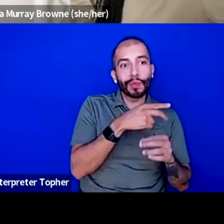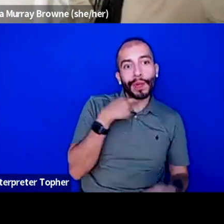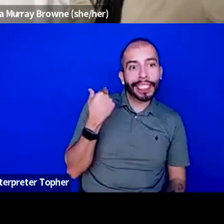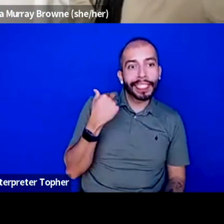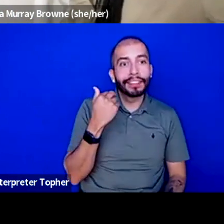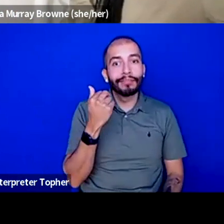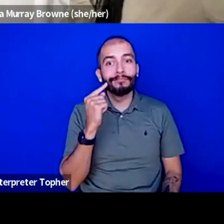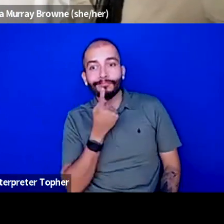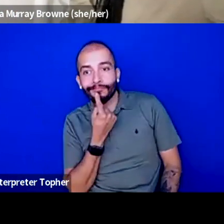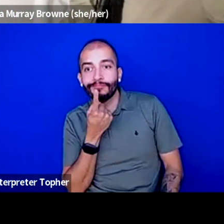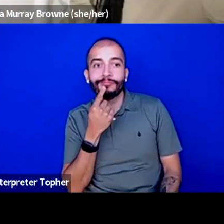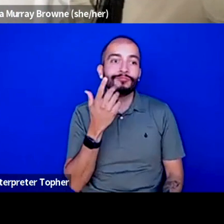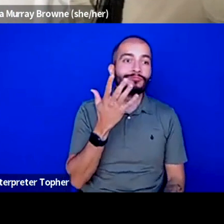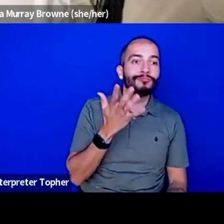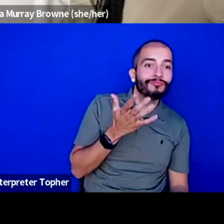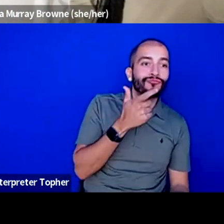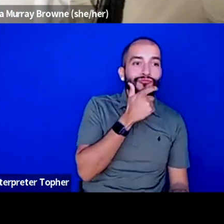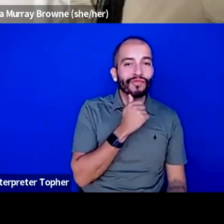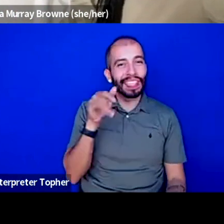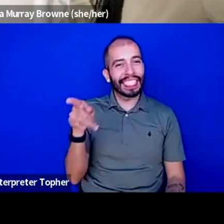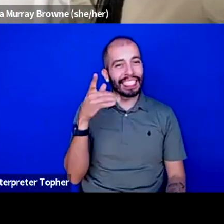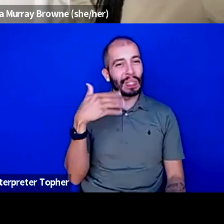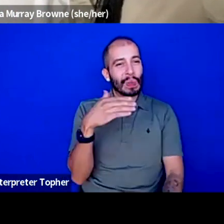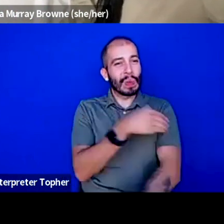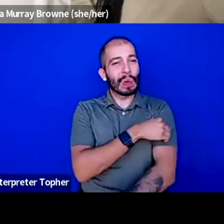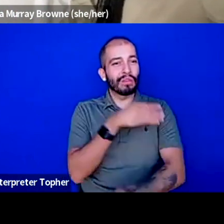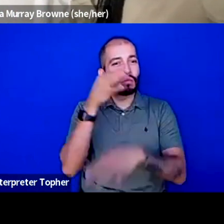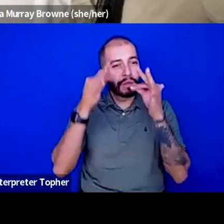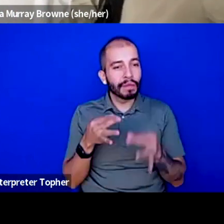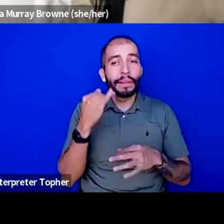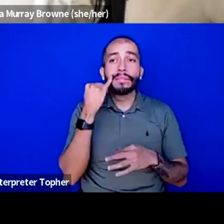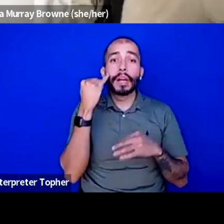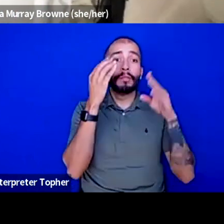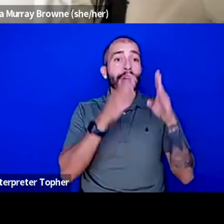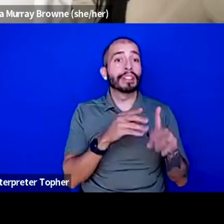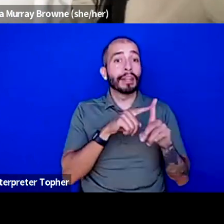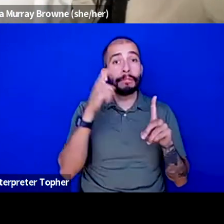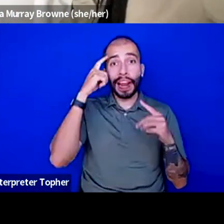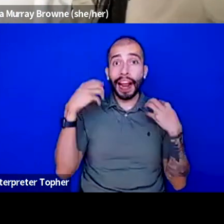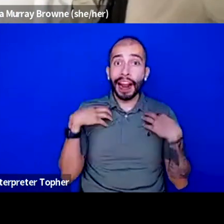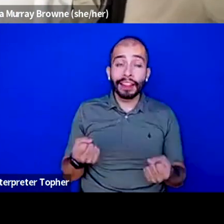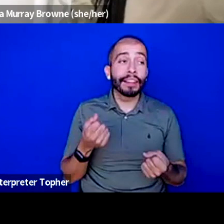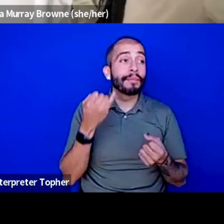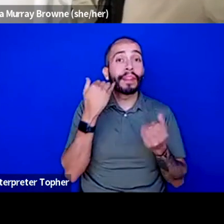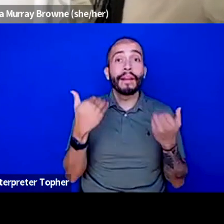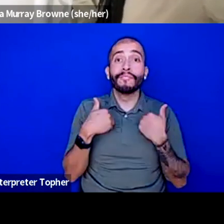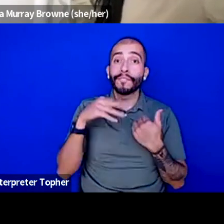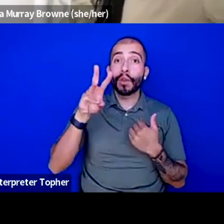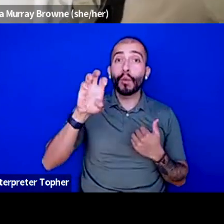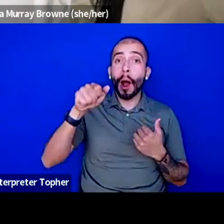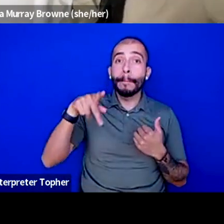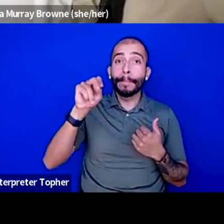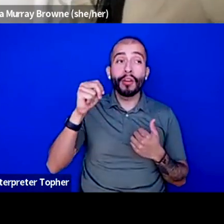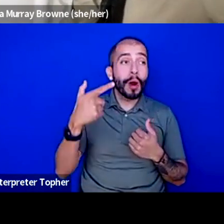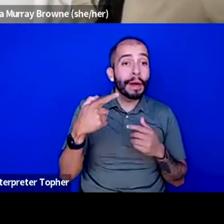mental health call and there's a weapon involved, for example, irrespective of who you call, if there is a knife involved, if there's a pair